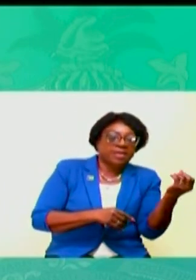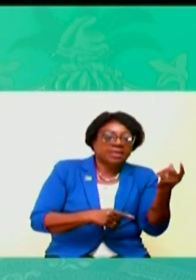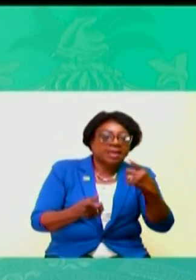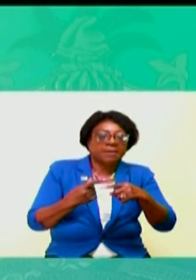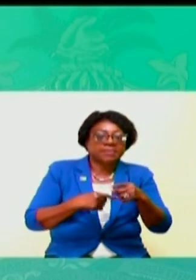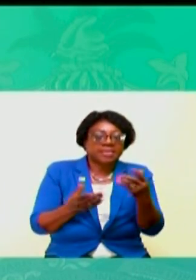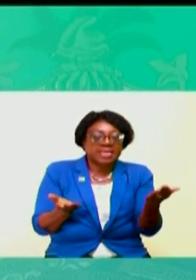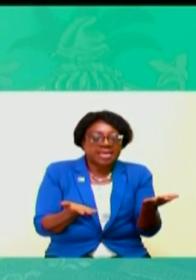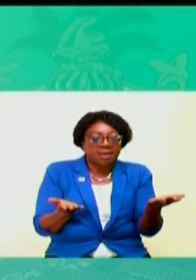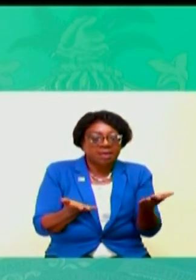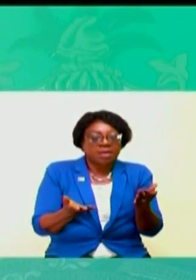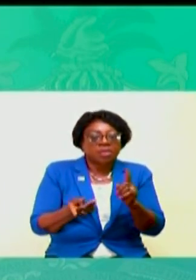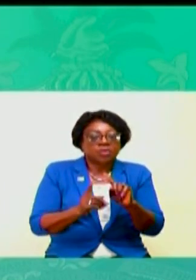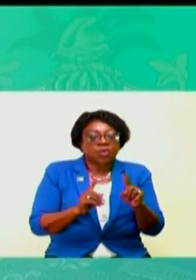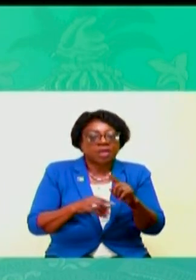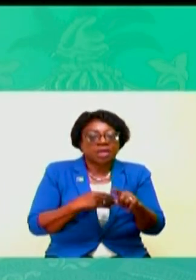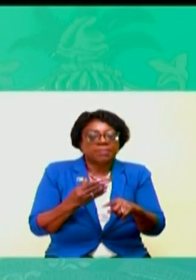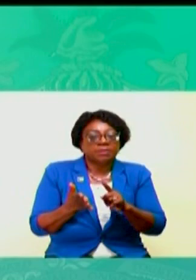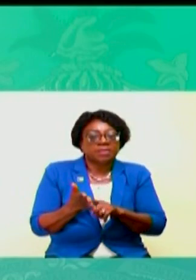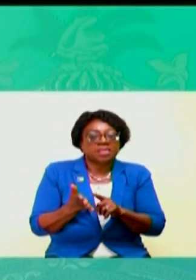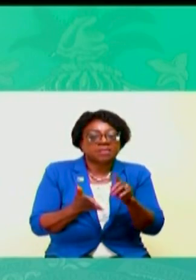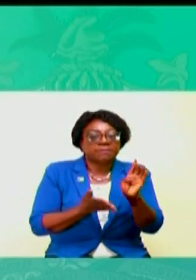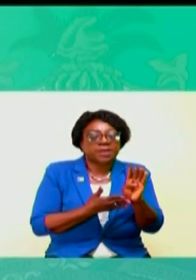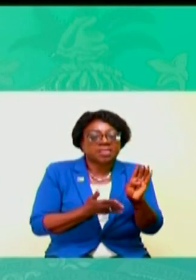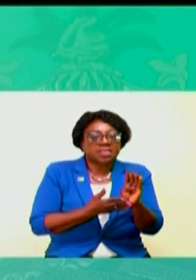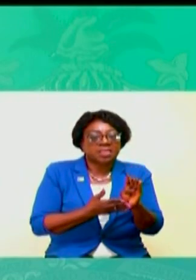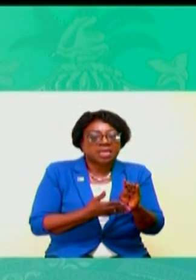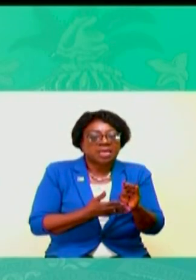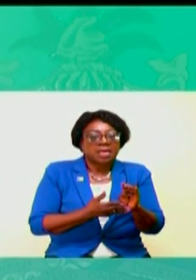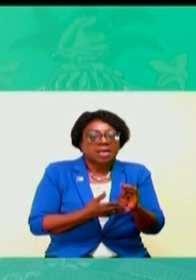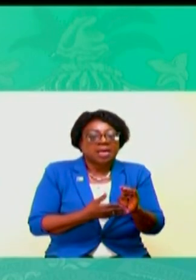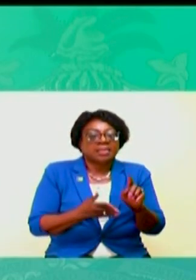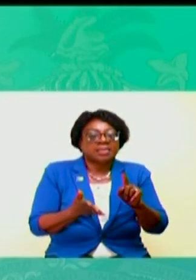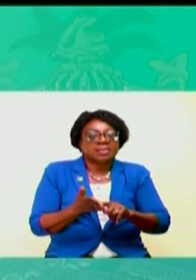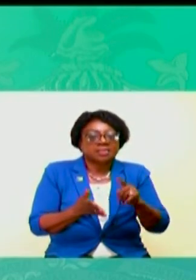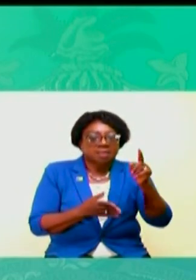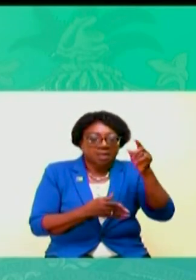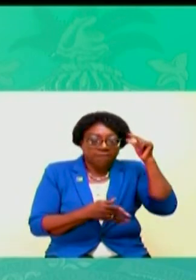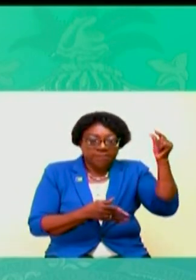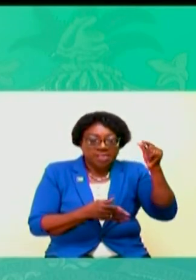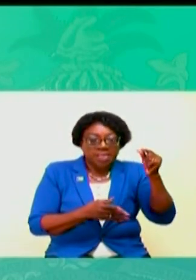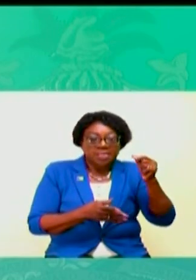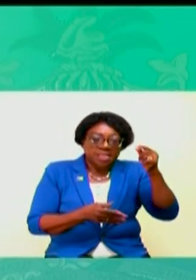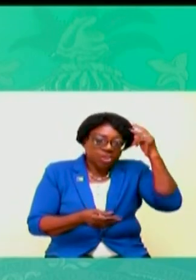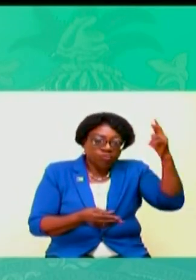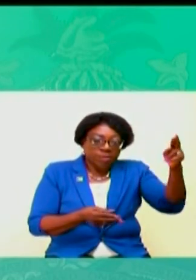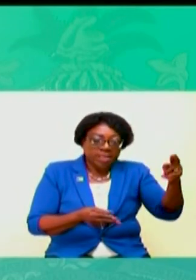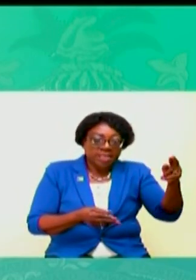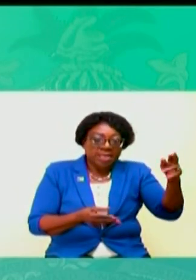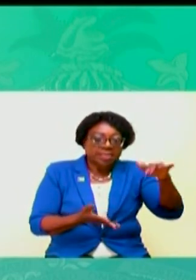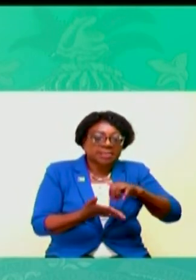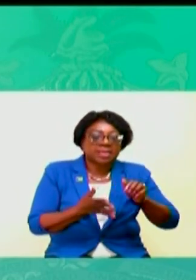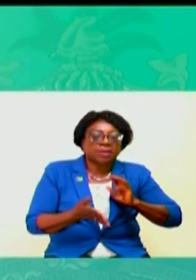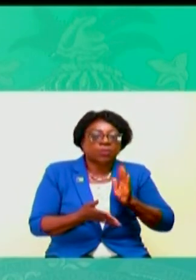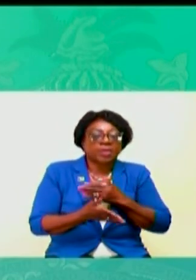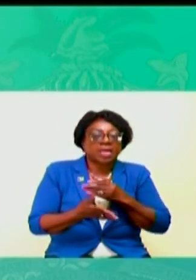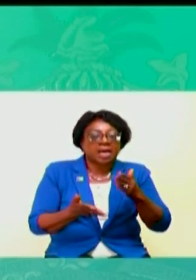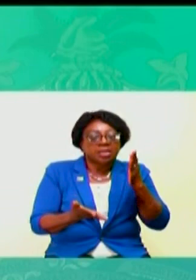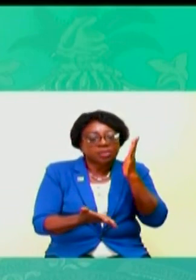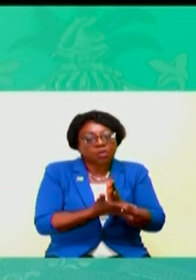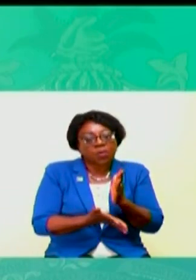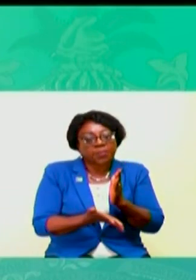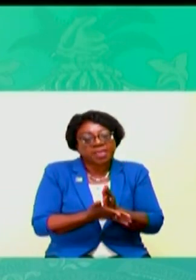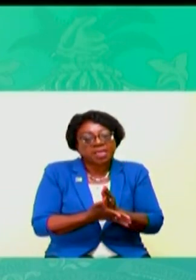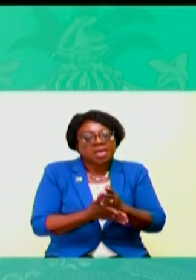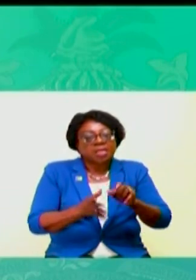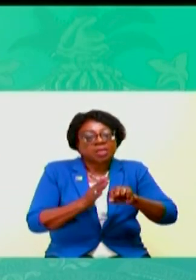raving about this budget, about the actions of this administration, our budget, they should recognize that we are plugging the holes that they